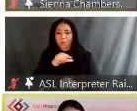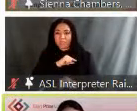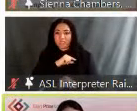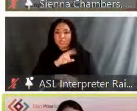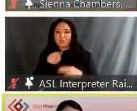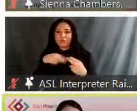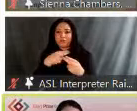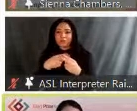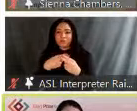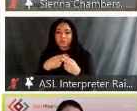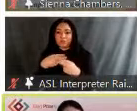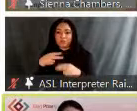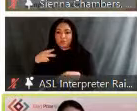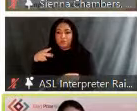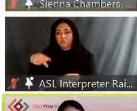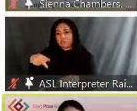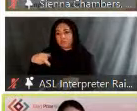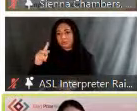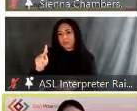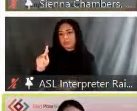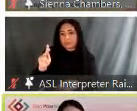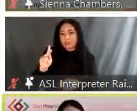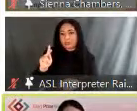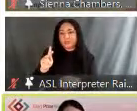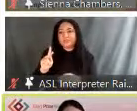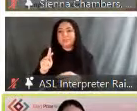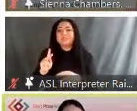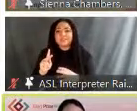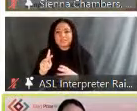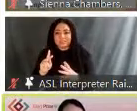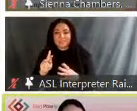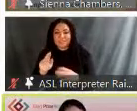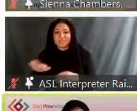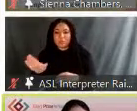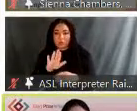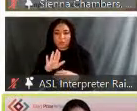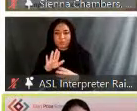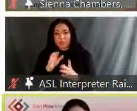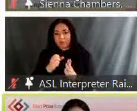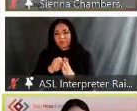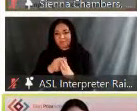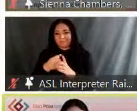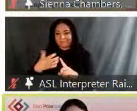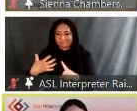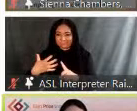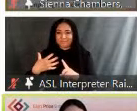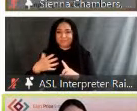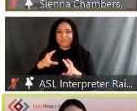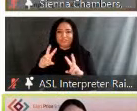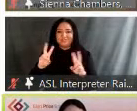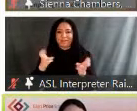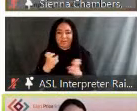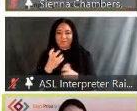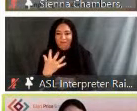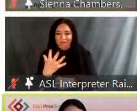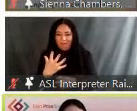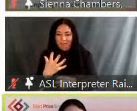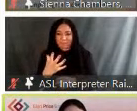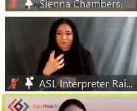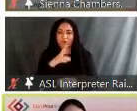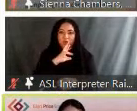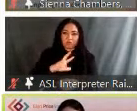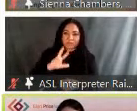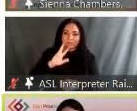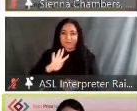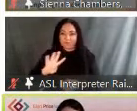defined by statute as those meeting educational Title V standards for their 3 and 4-year-old children? And how can these